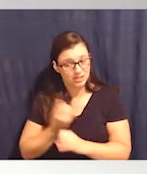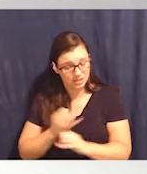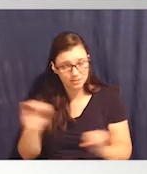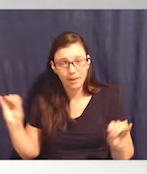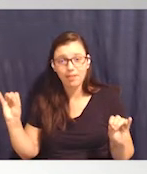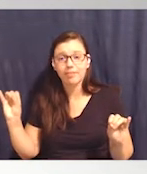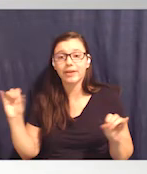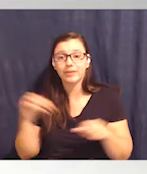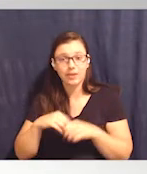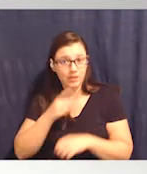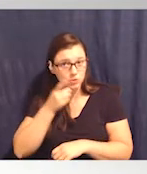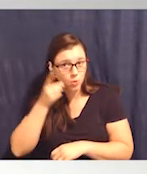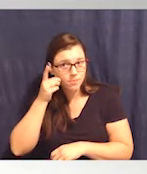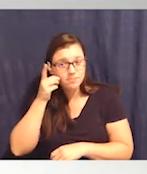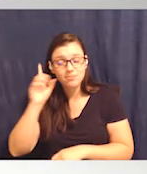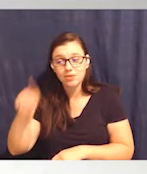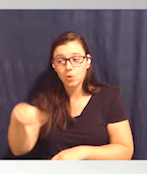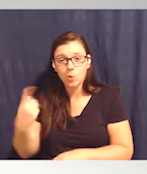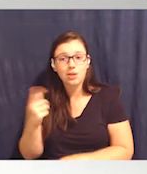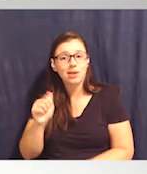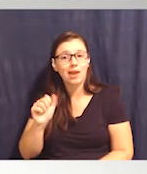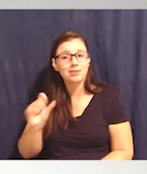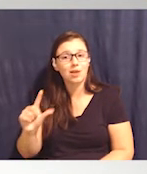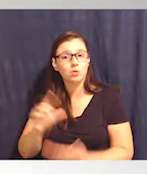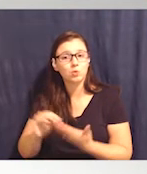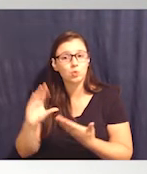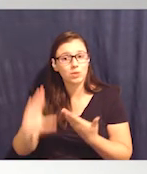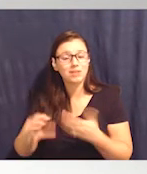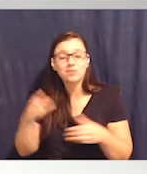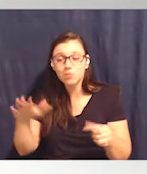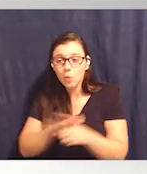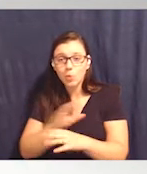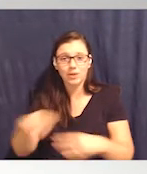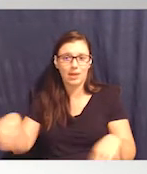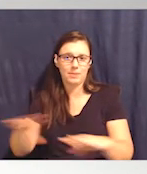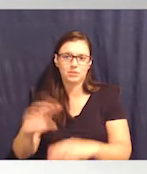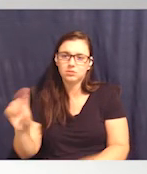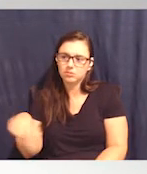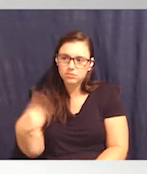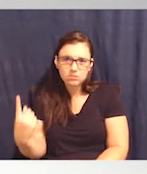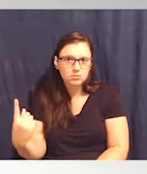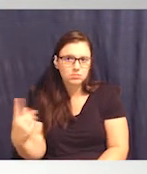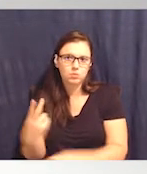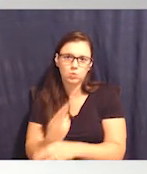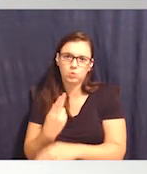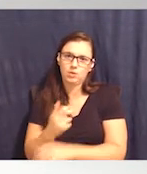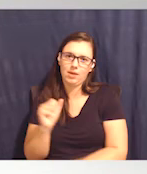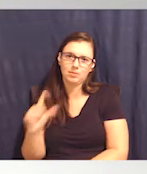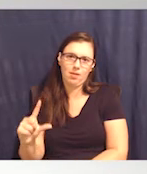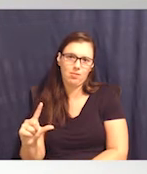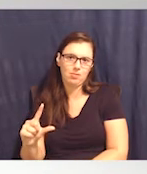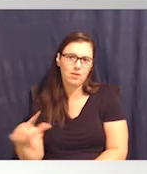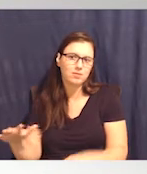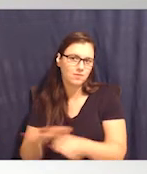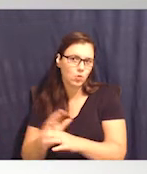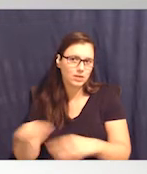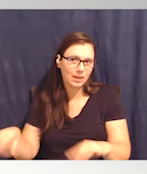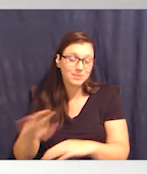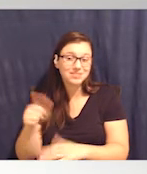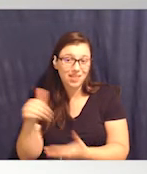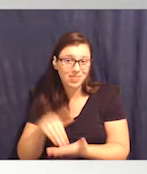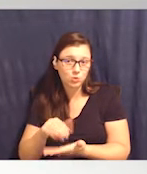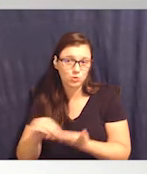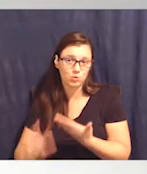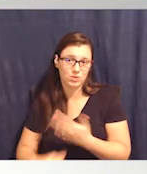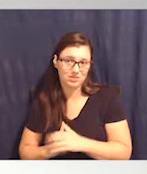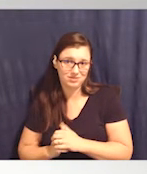only ASL student in the entire campus, only person who used American Sign Language on the entire campus, 10,000 students. And you know what?